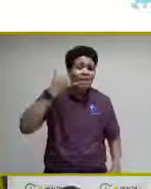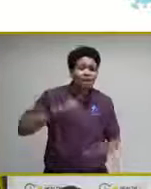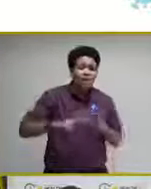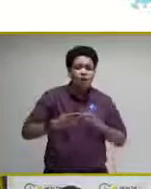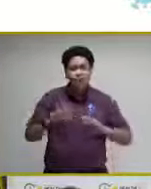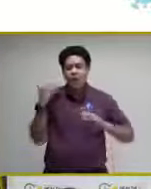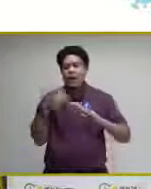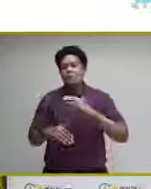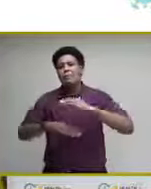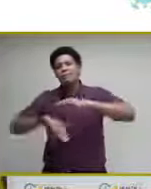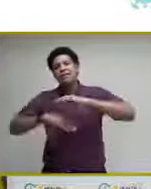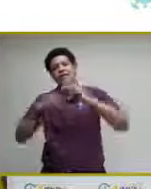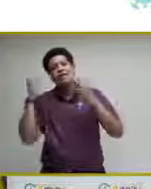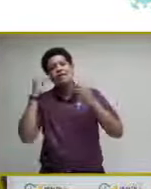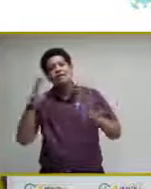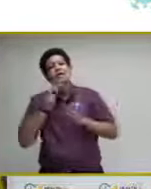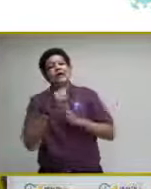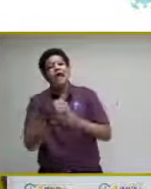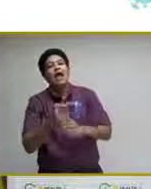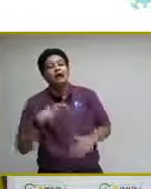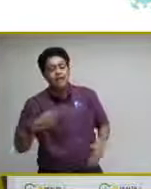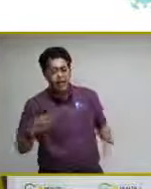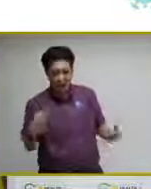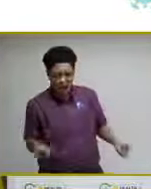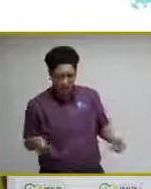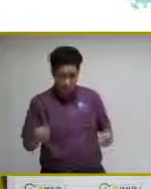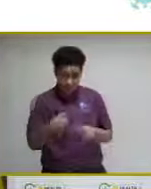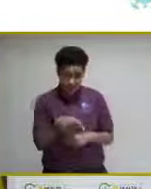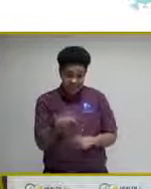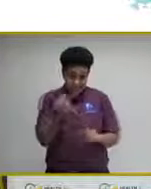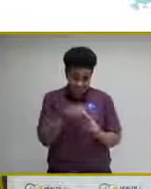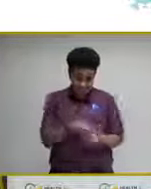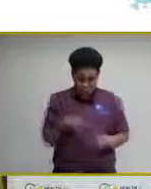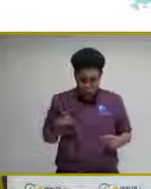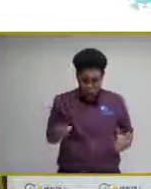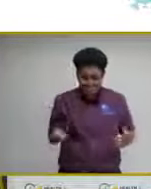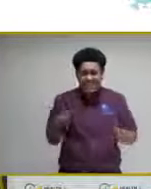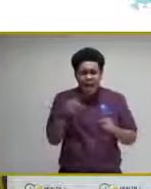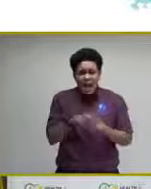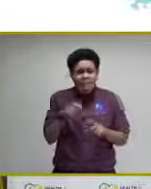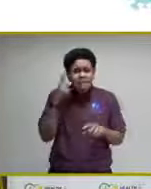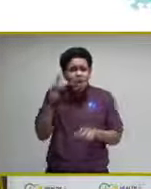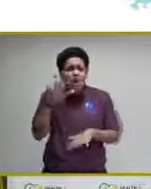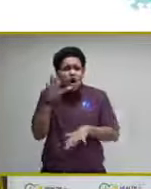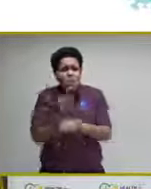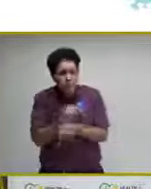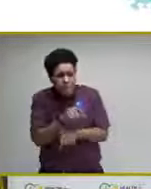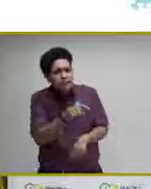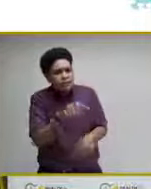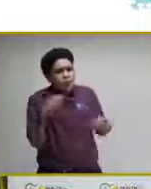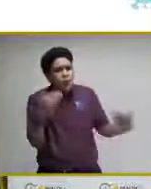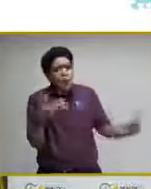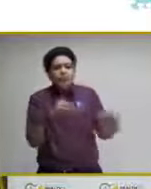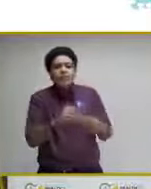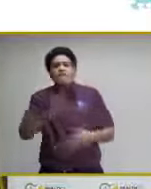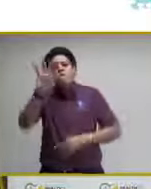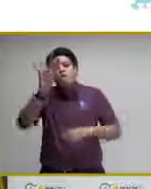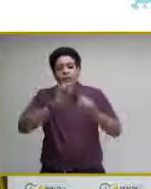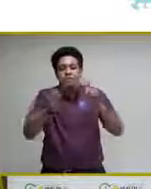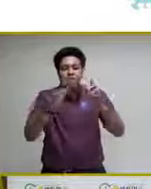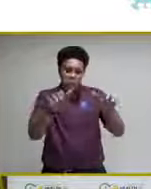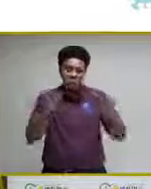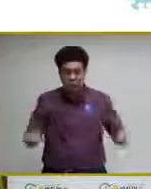information that will guide us. Now, you can make this application or this application for appointment in 4 different